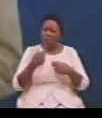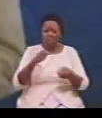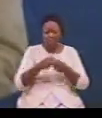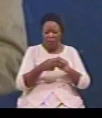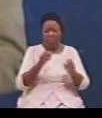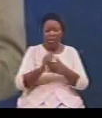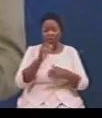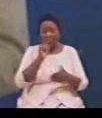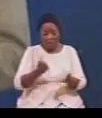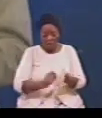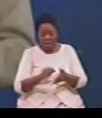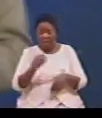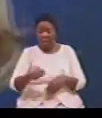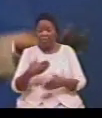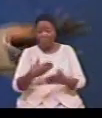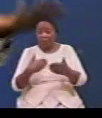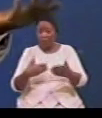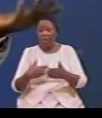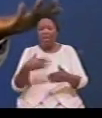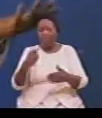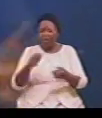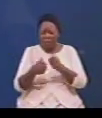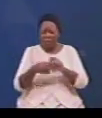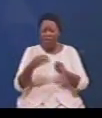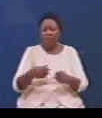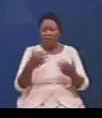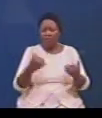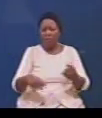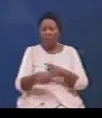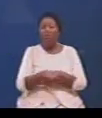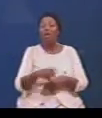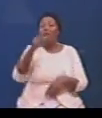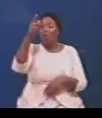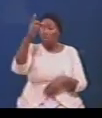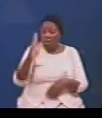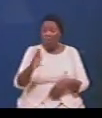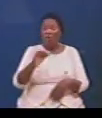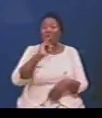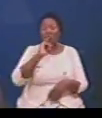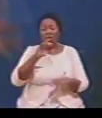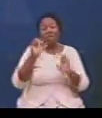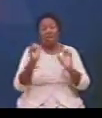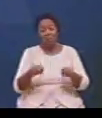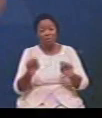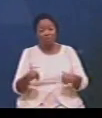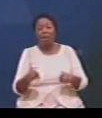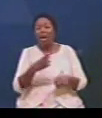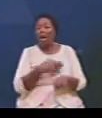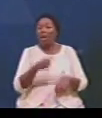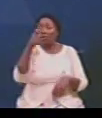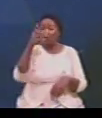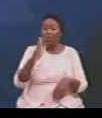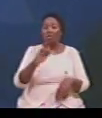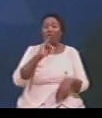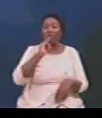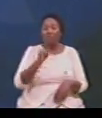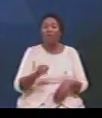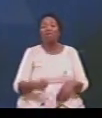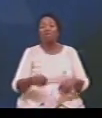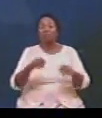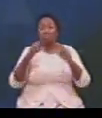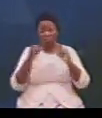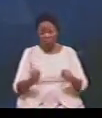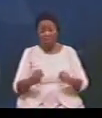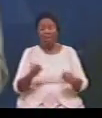wasn't recorded before, the problems of today, God is able and God is